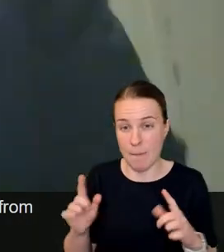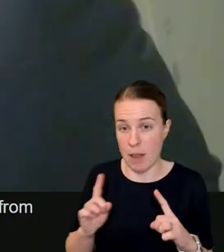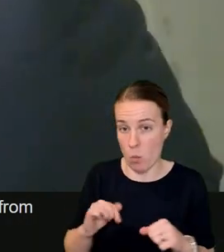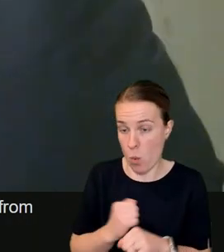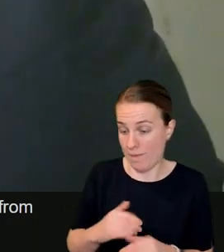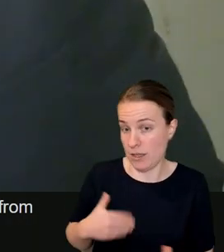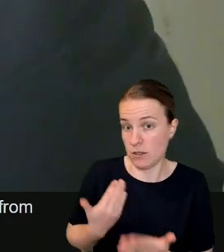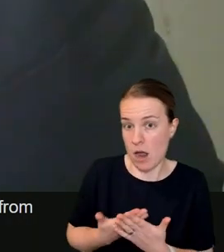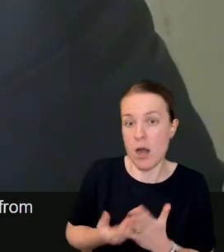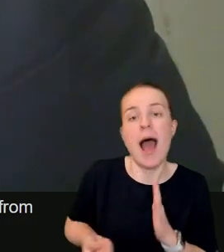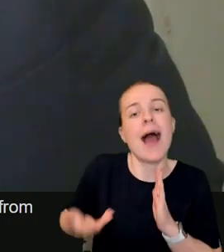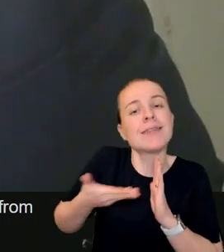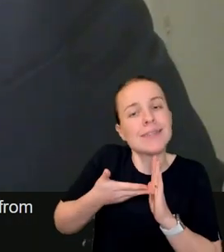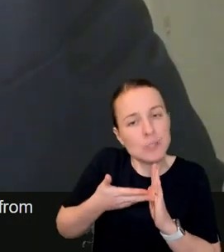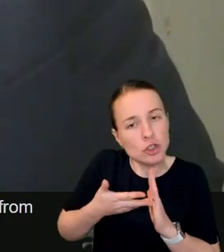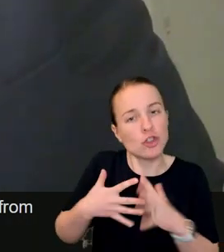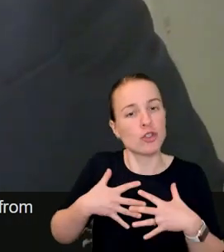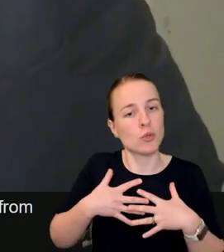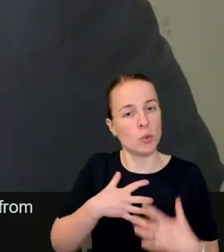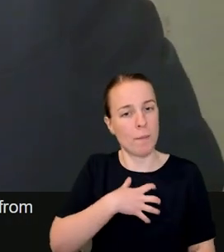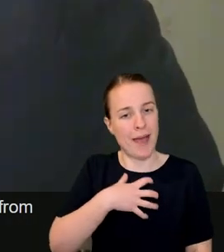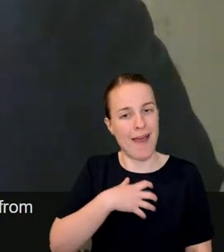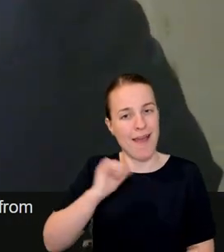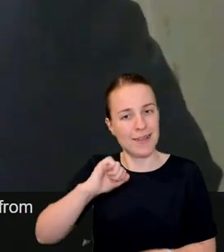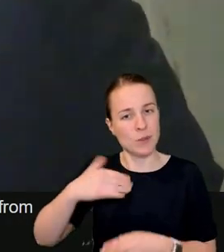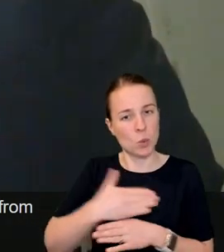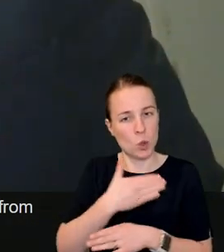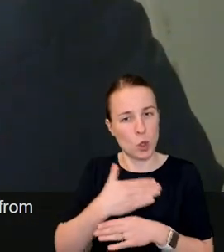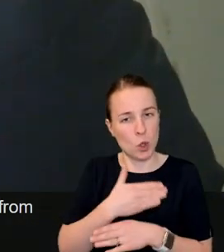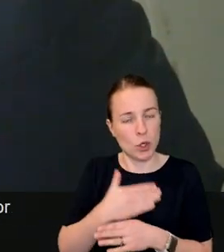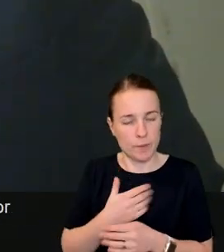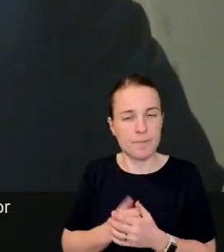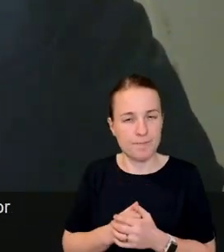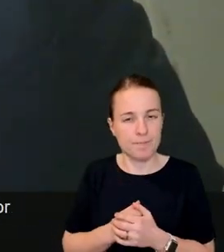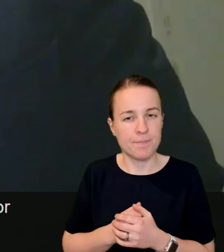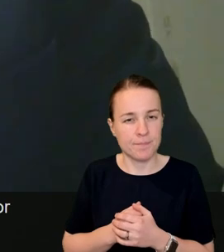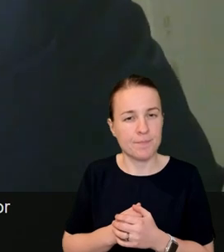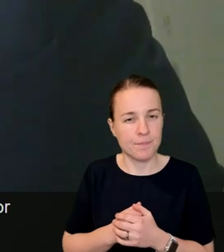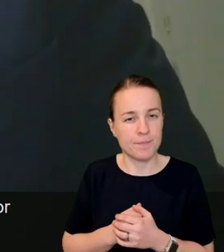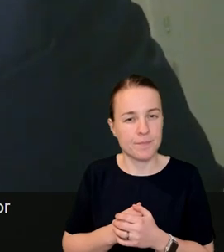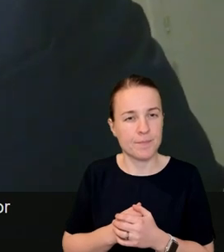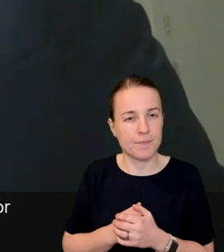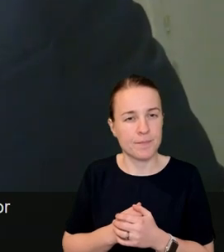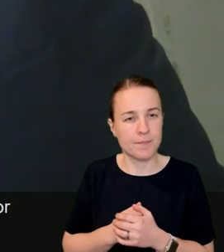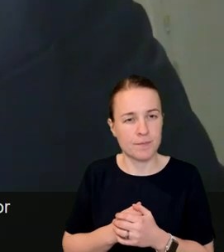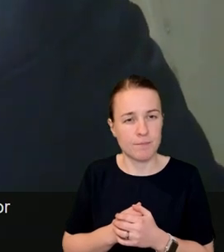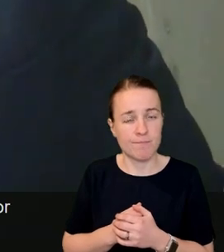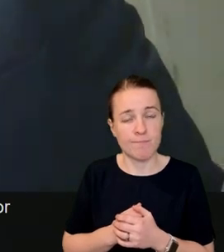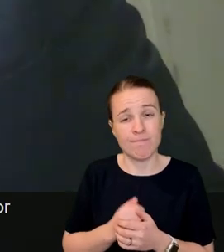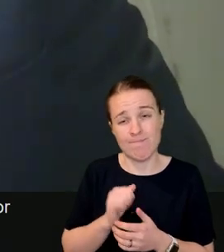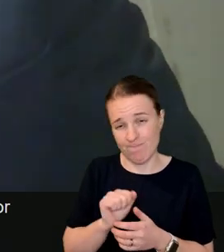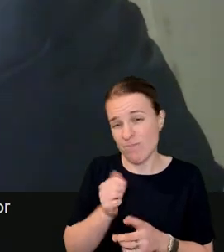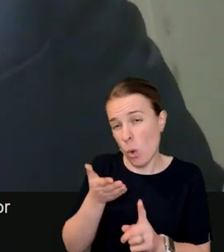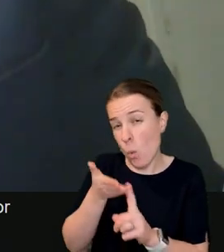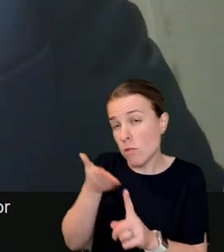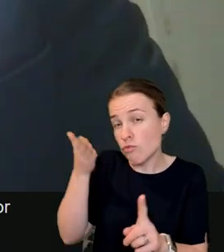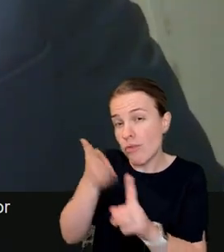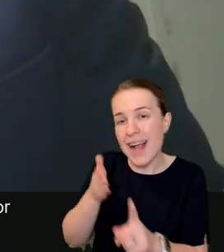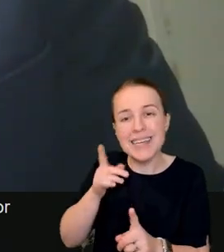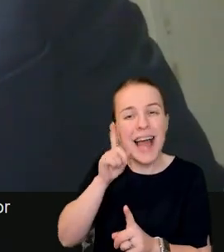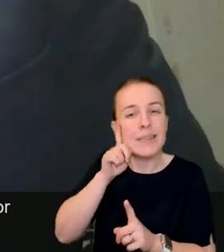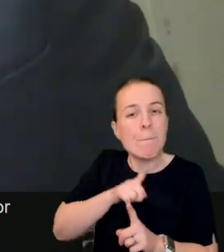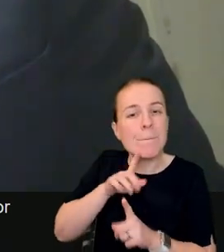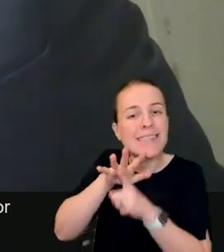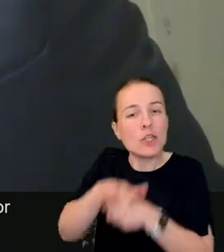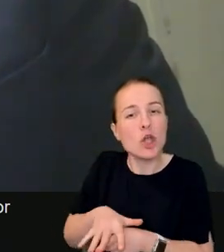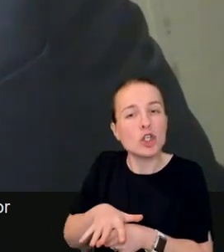Mayor has done and is doing. We got a position in support of recognising misogyny as a hate crime. The House